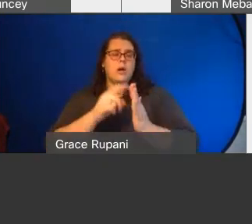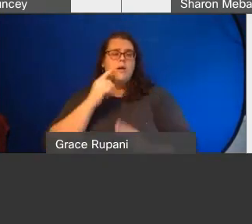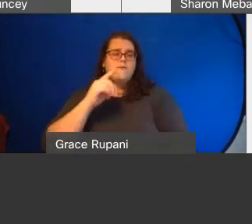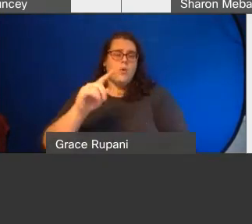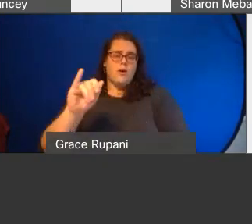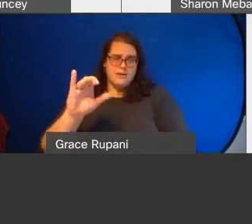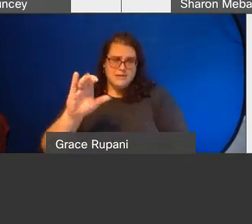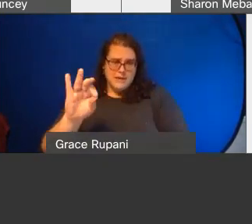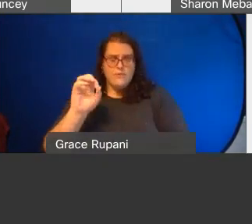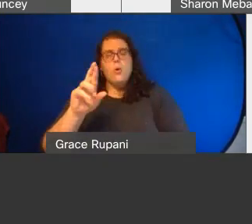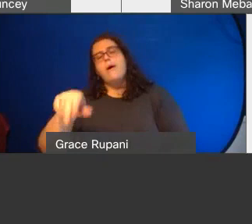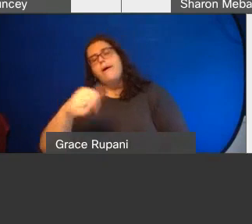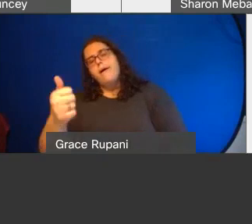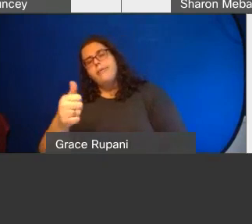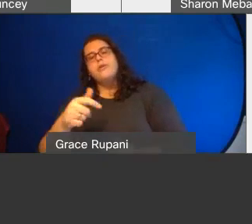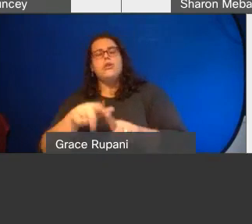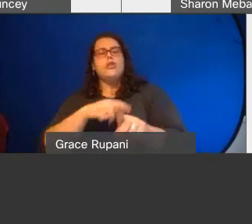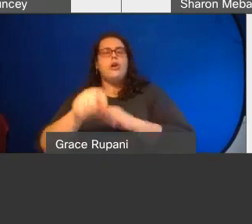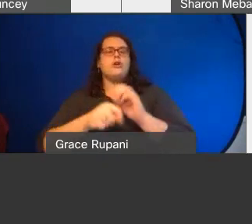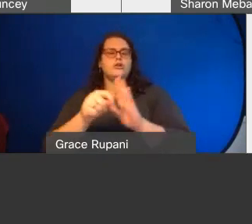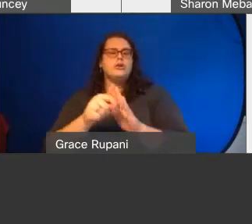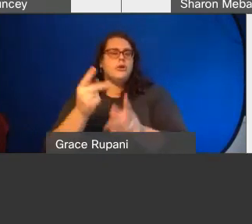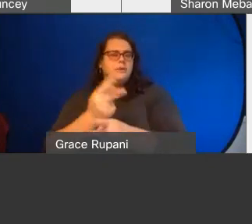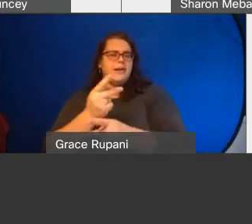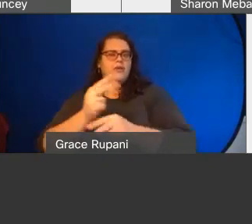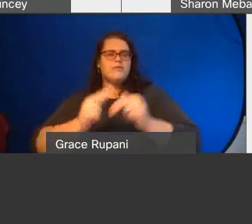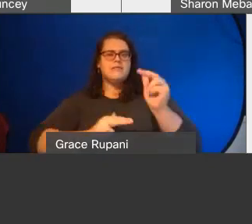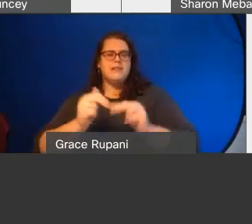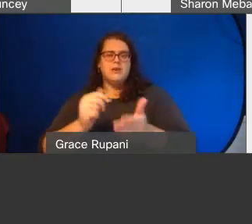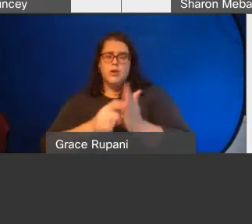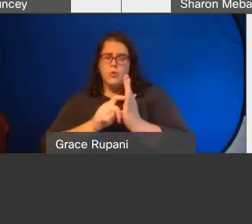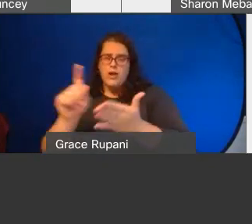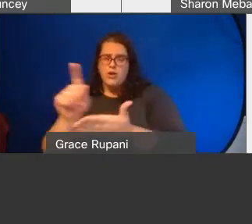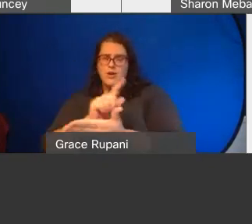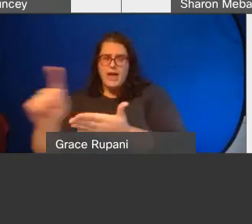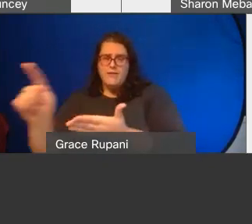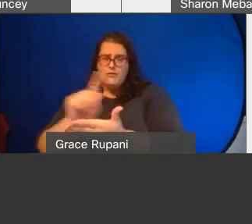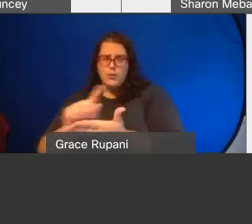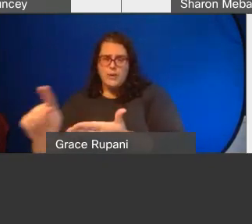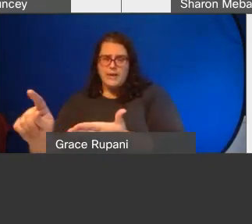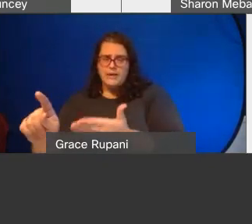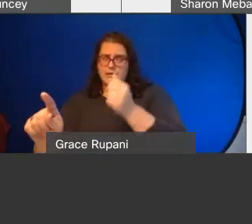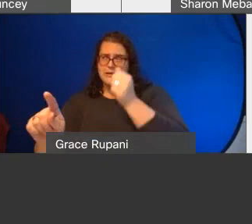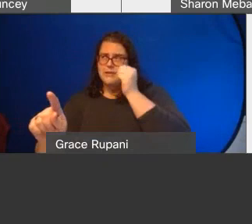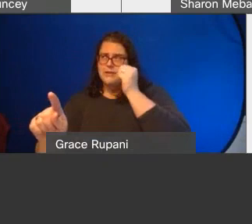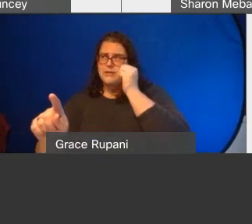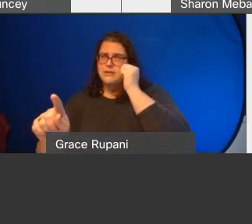other long-term care facilities as weekly. And the guidance is on